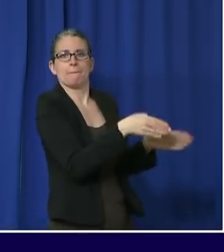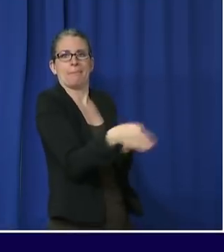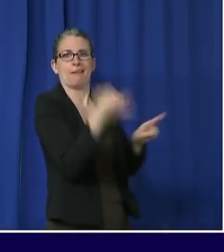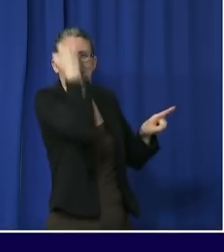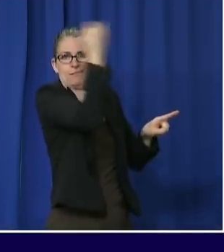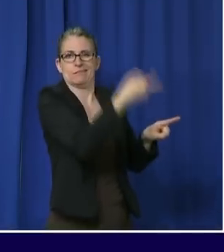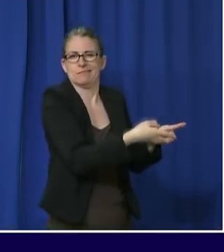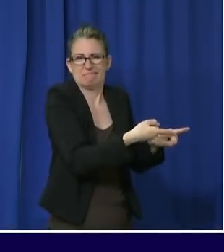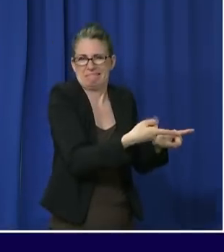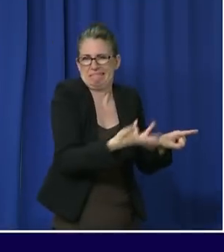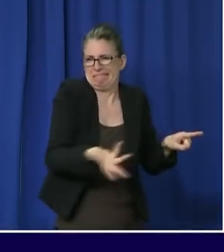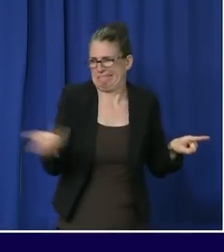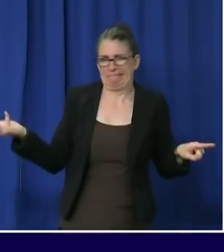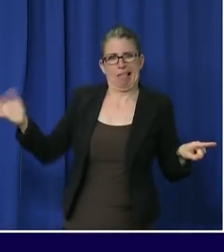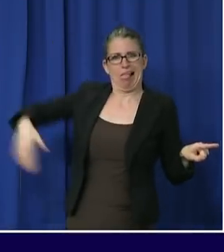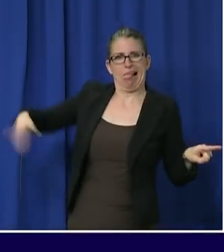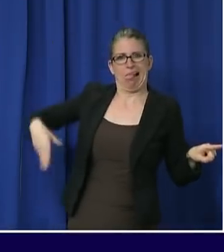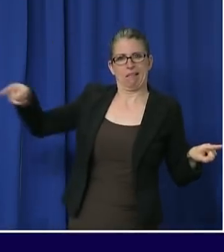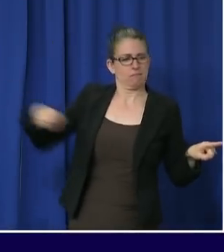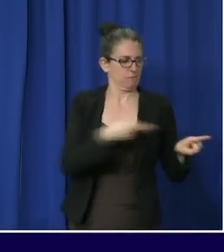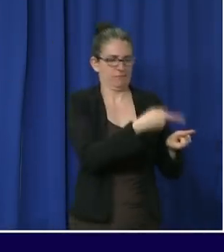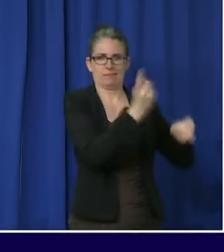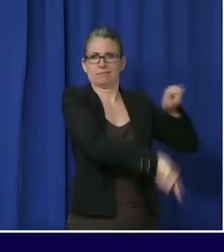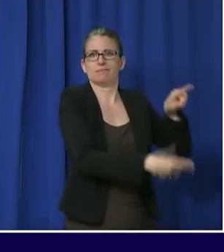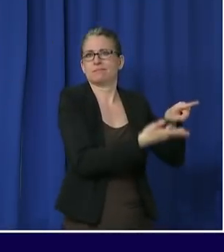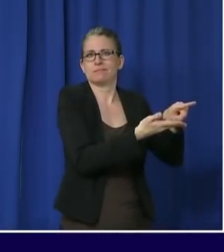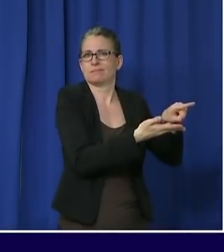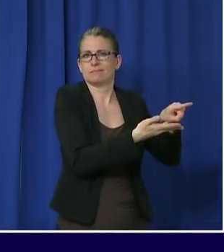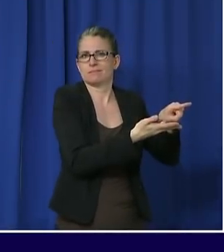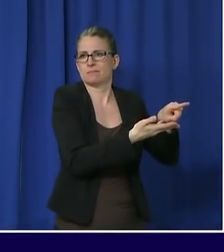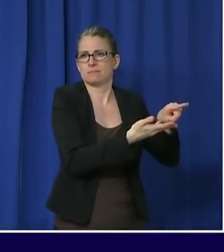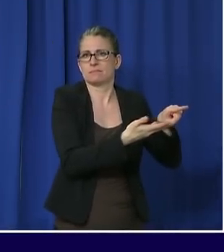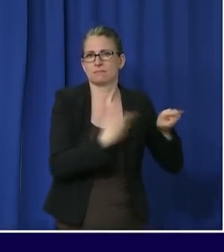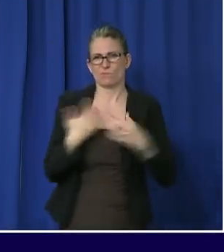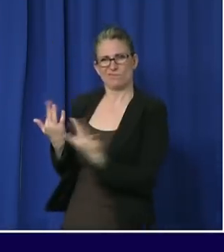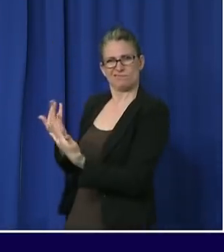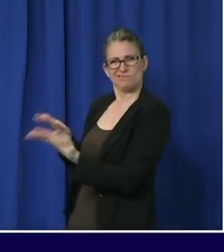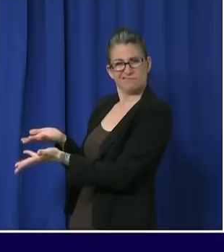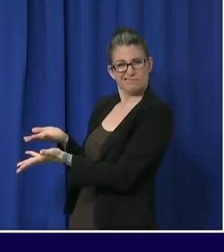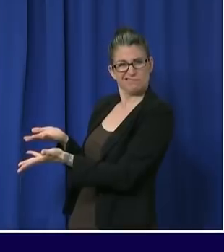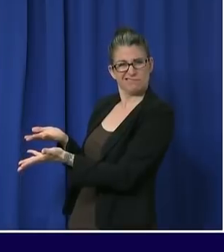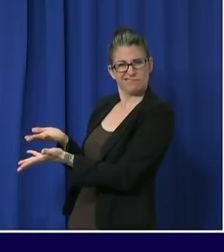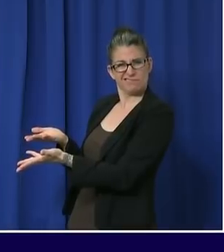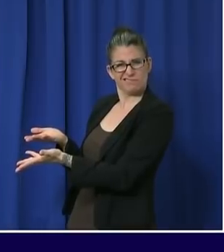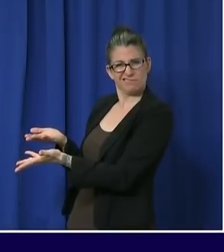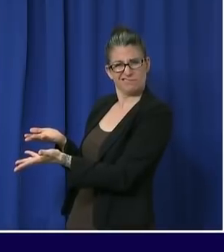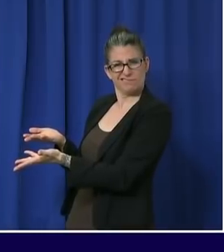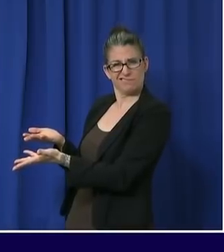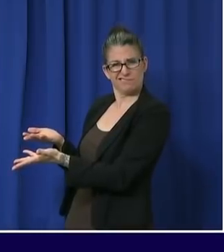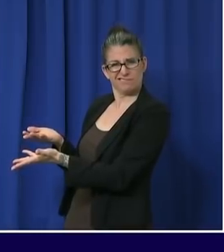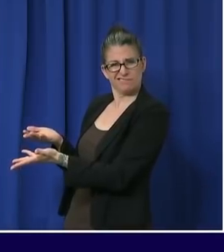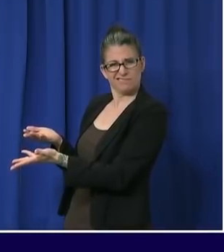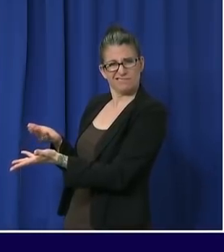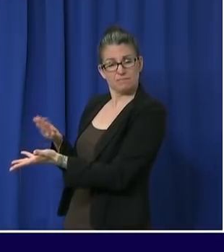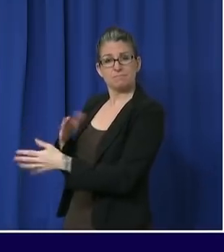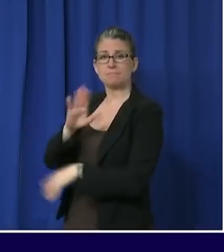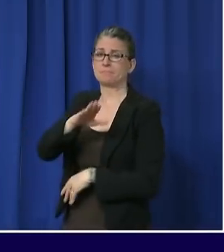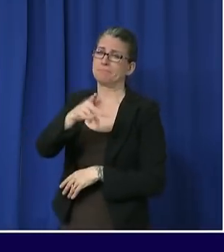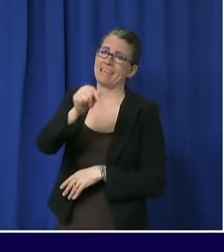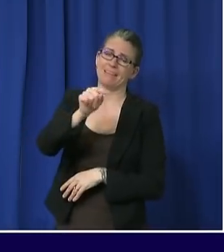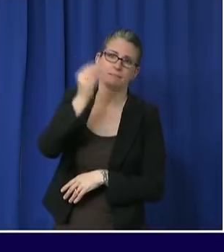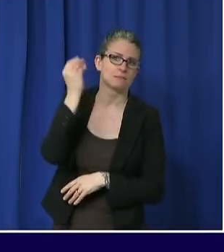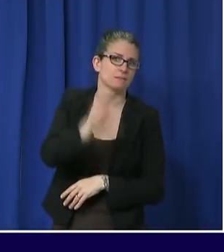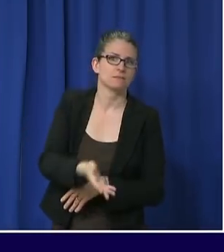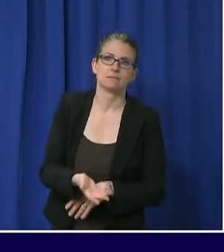is that we need to approach it with caution. I got to say, Pat, this is probably the #1 question that I get asked, and the science